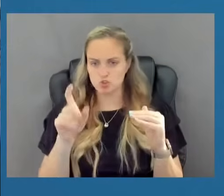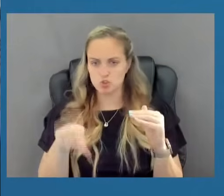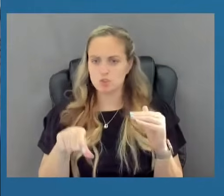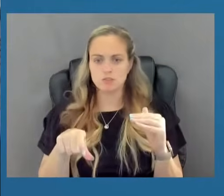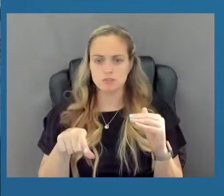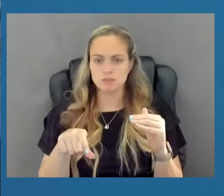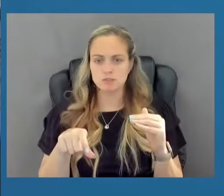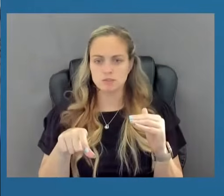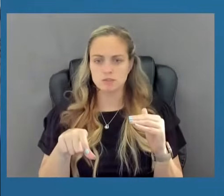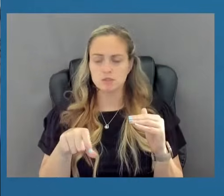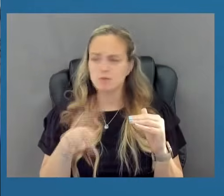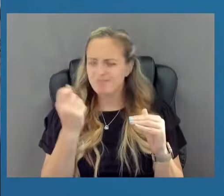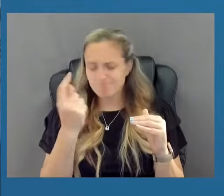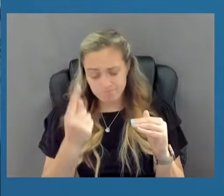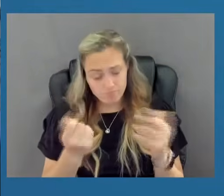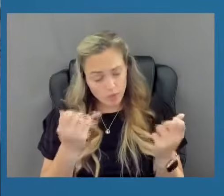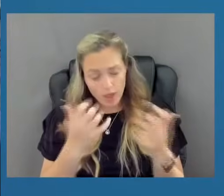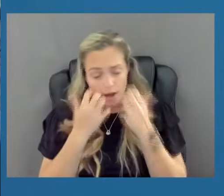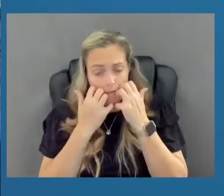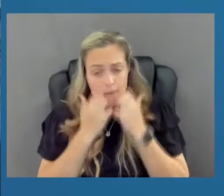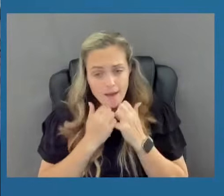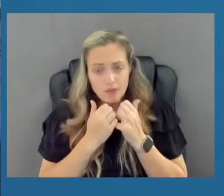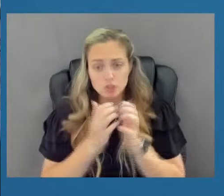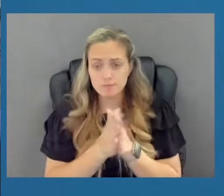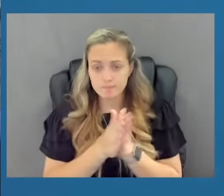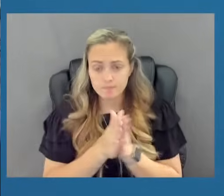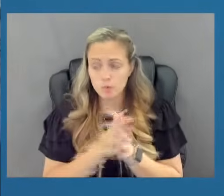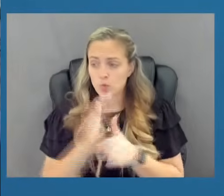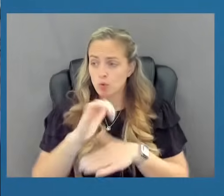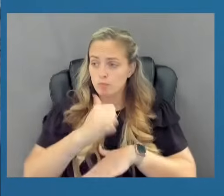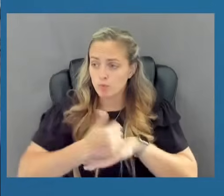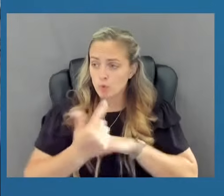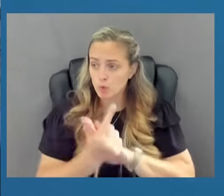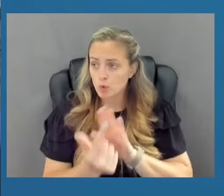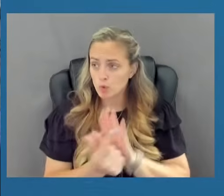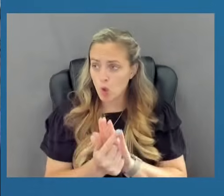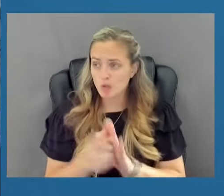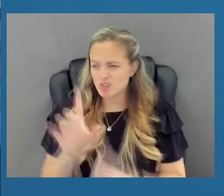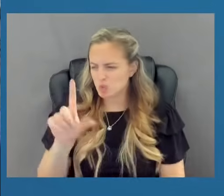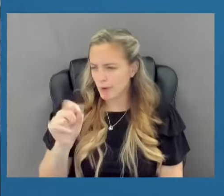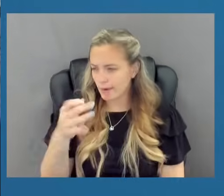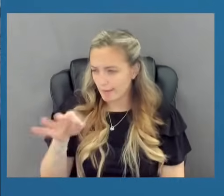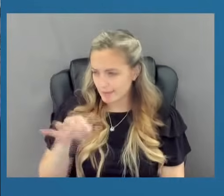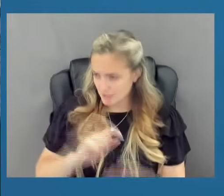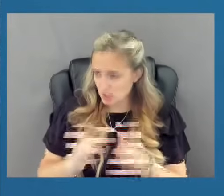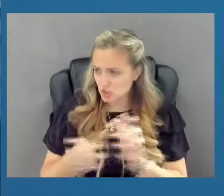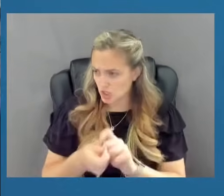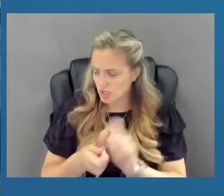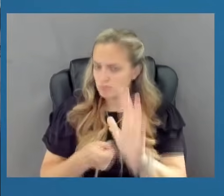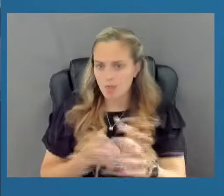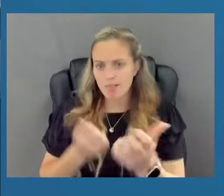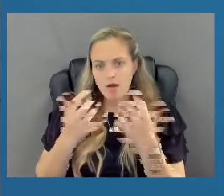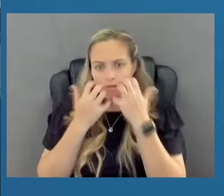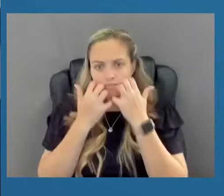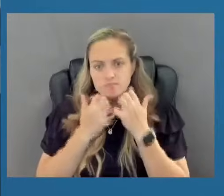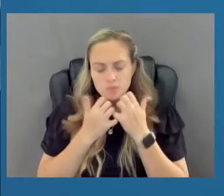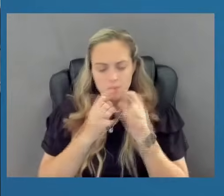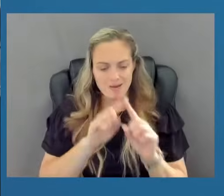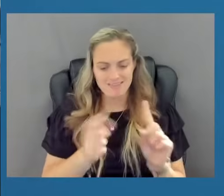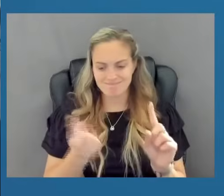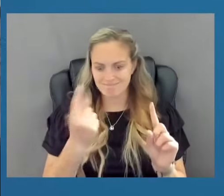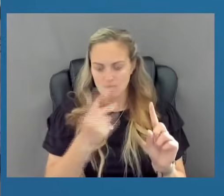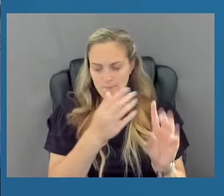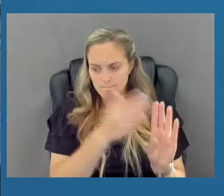there's a lot of passion behind the reforms that were put in place in 2019. I understand that because this pendulum had swung too far in one